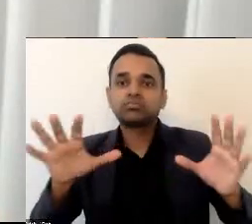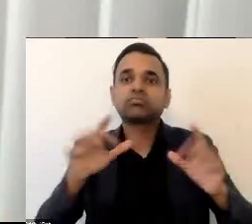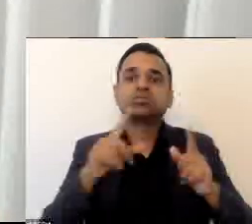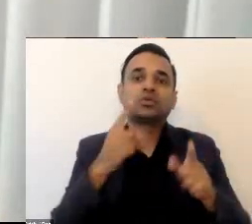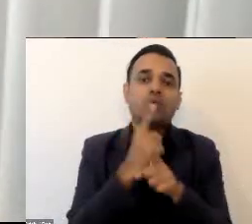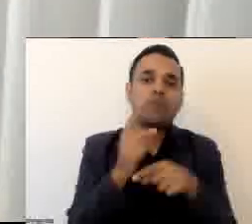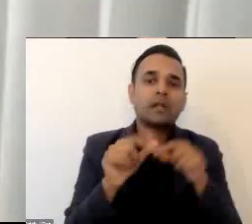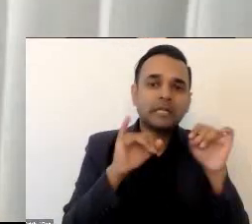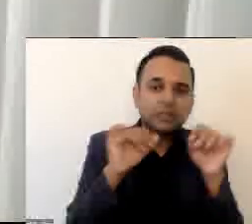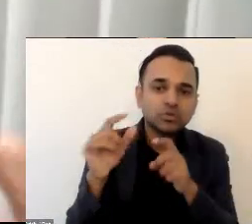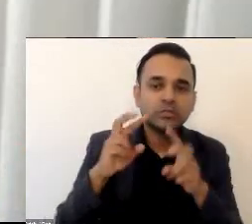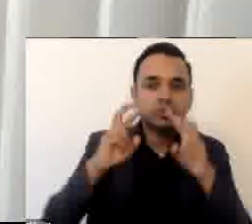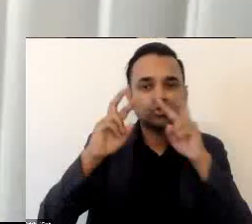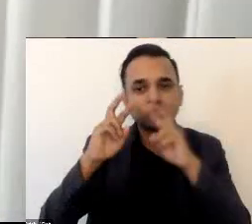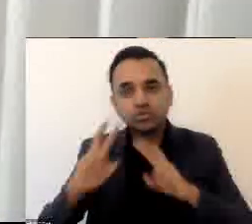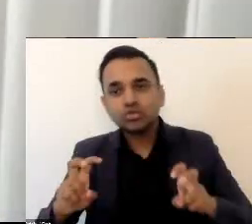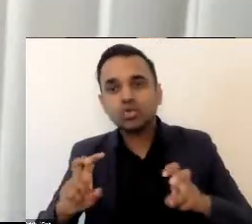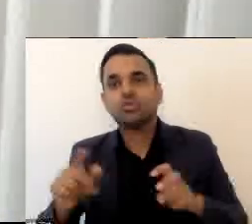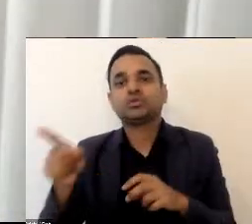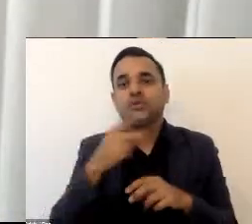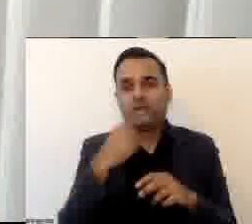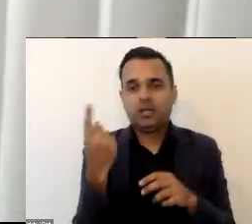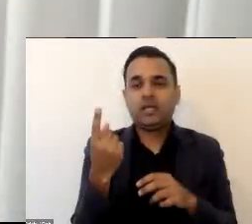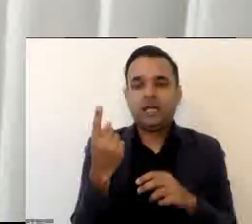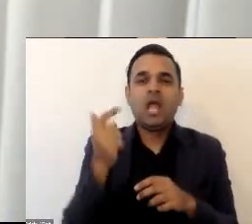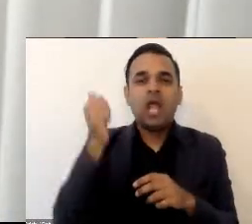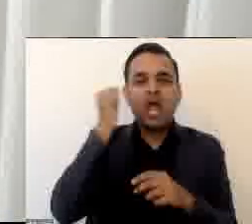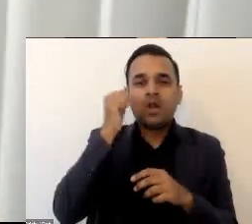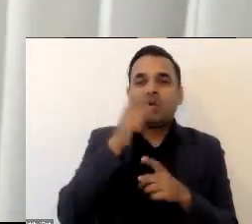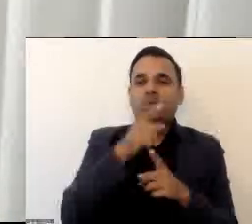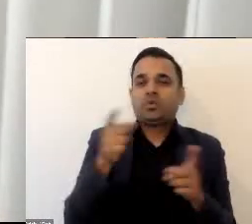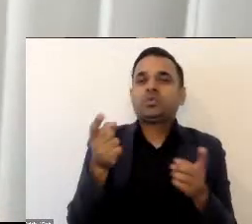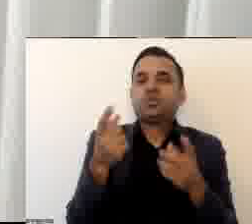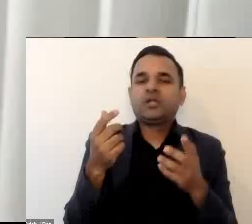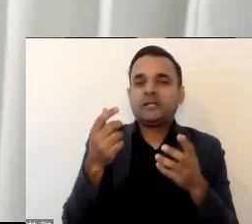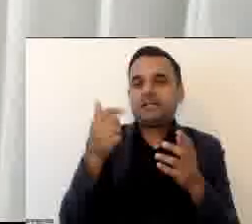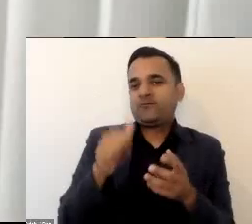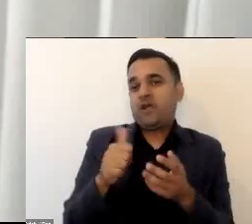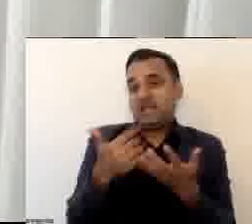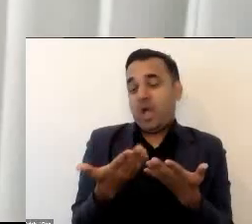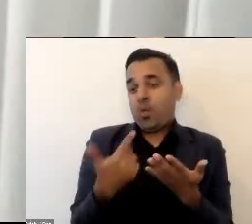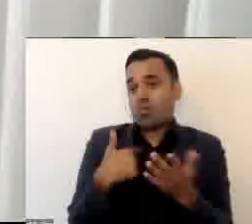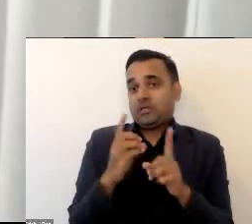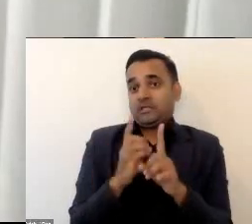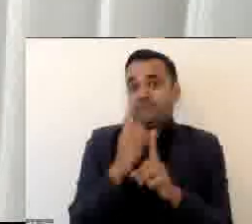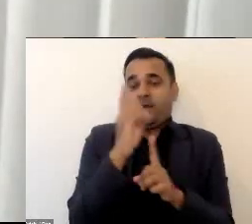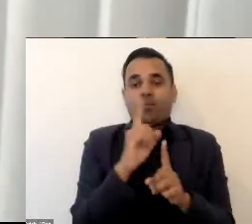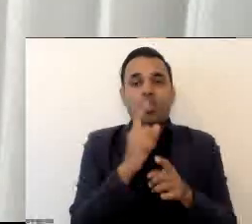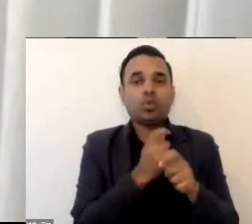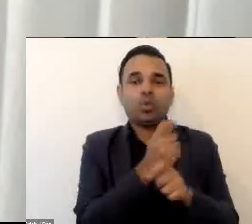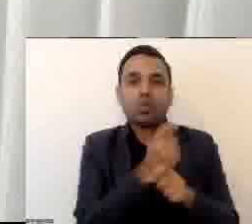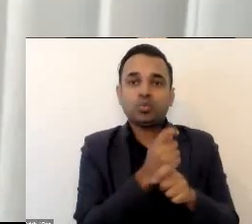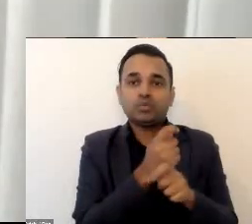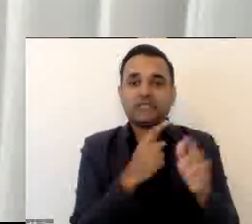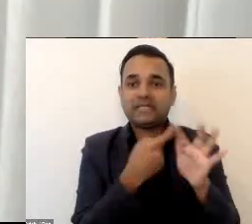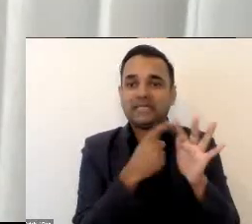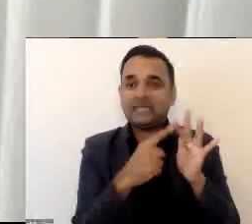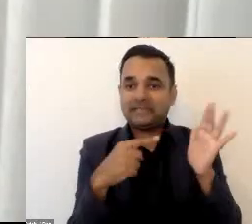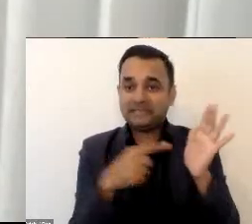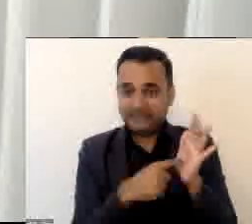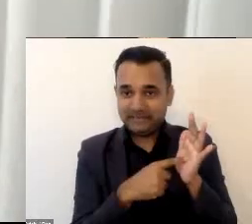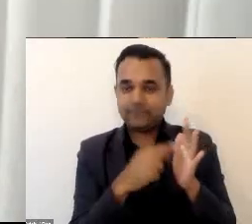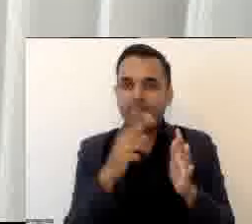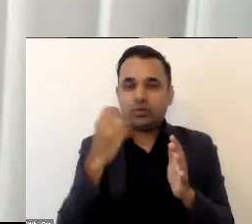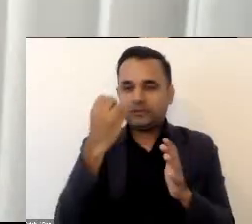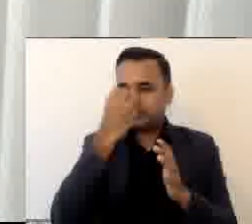different interconnections. And I think that's something that we would hopefully by the, you know, next forum, we would have more to share in terms of, you know,